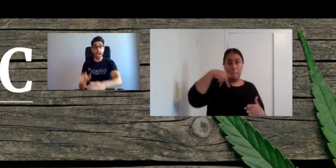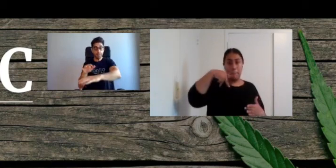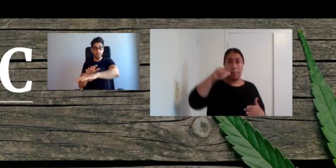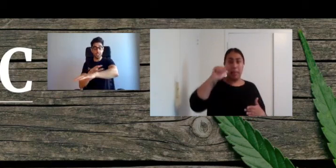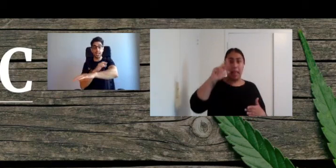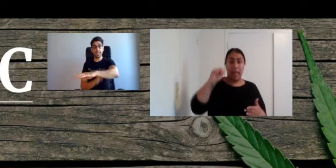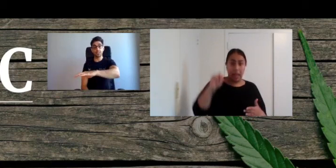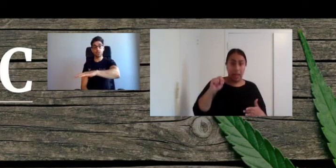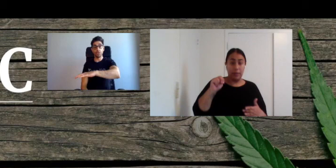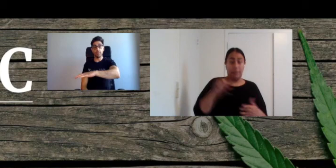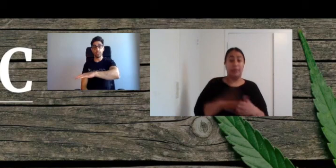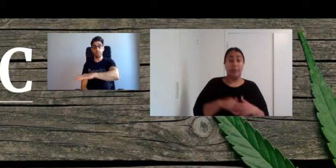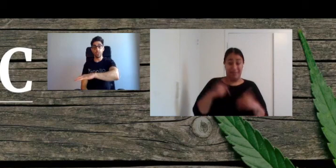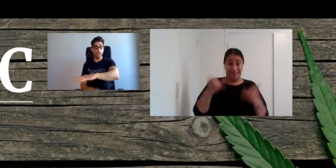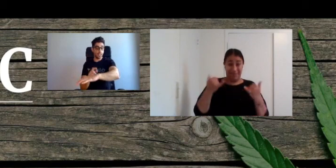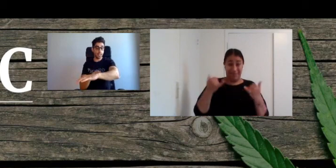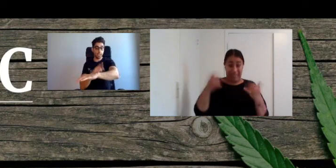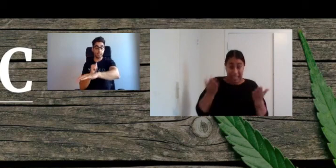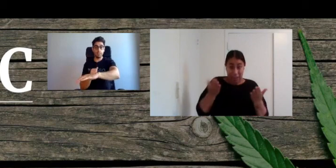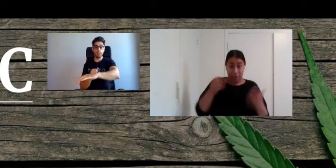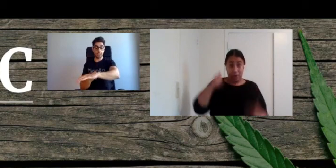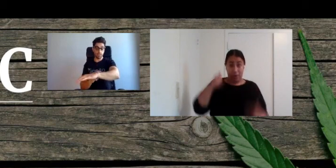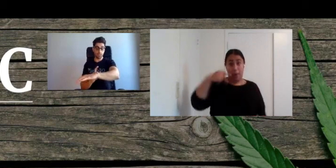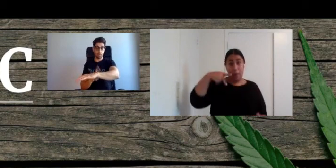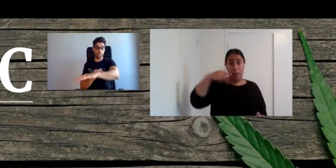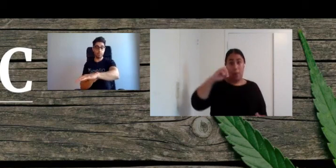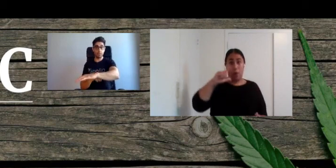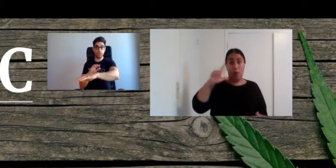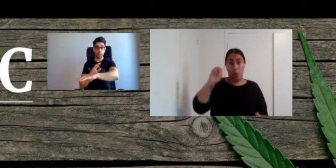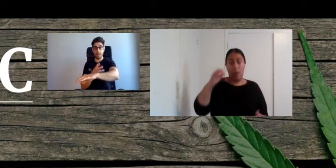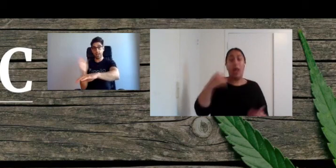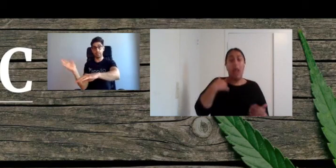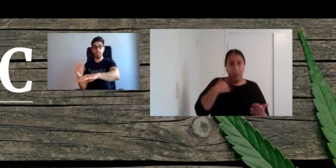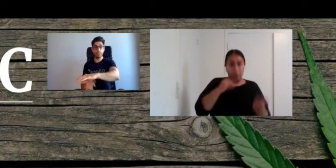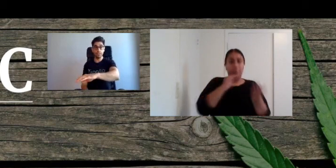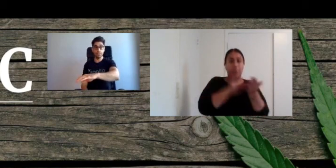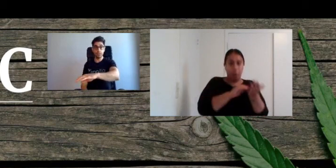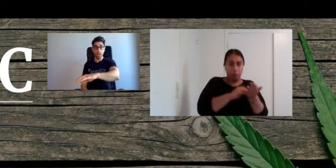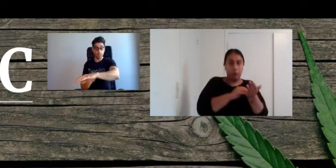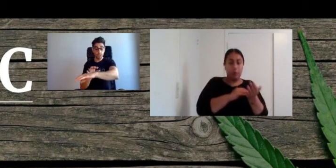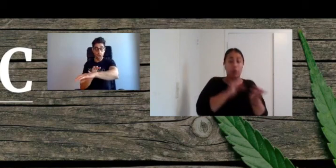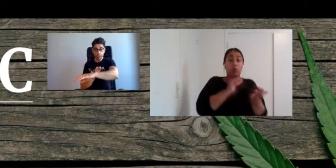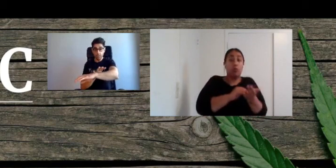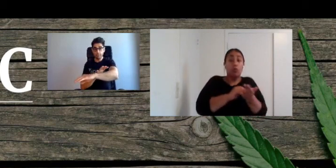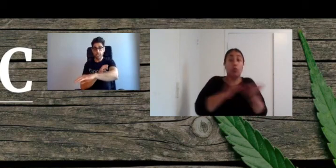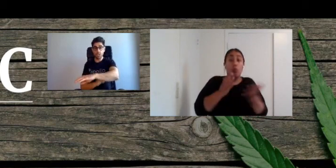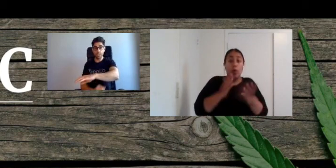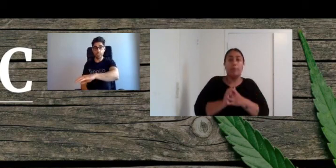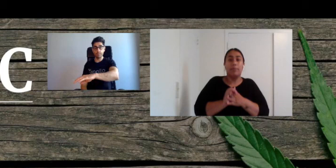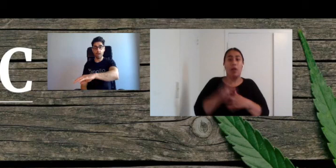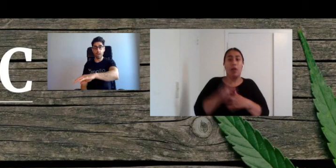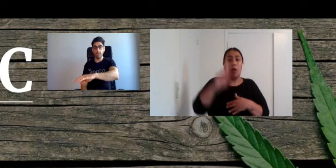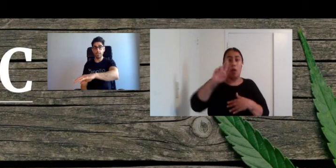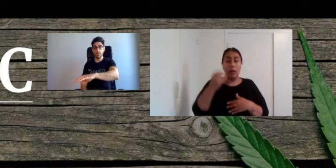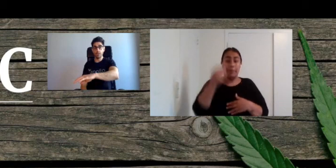MS, after these attacks occur on the myelin sheath, it's not like the immune system says, well, my job here is done, and they pack up and leave. There's a lot of inflammation that is